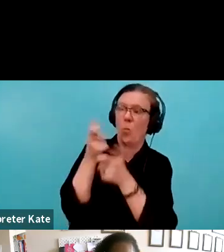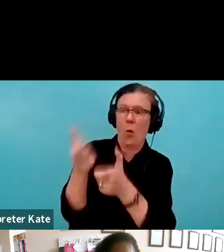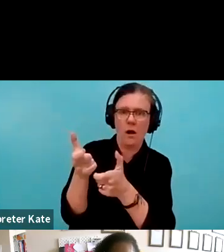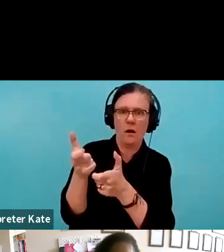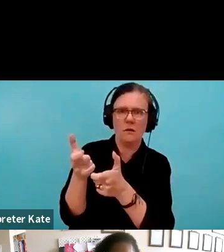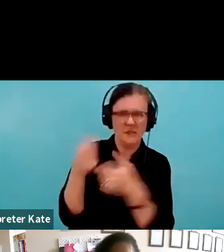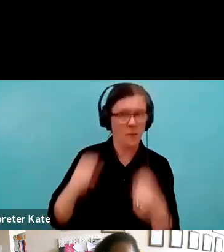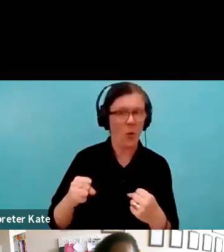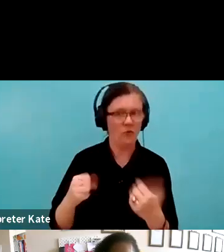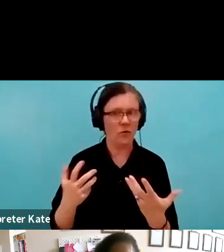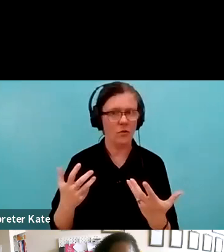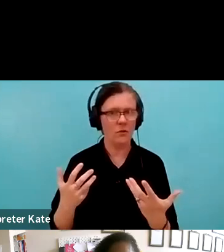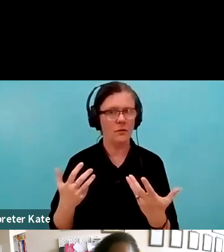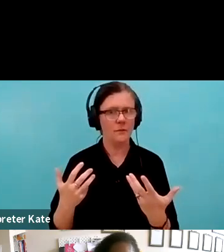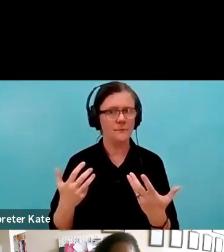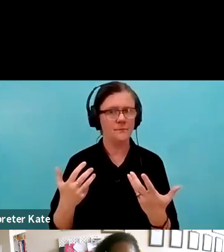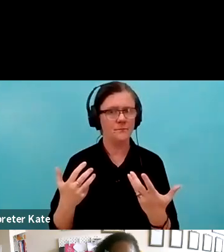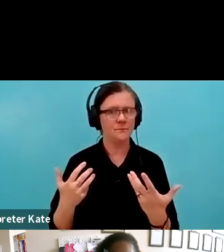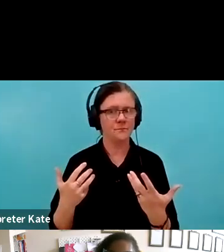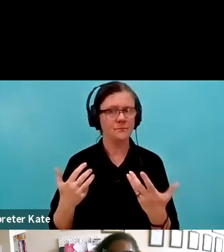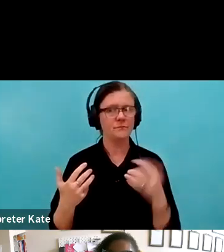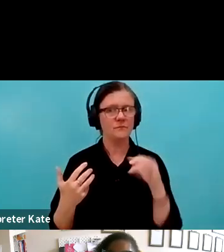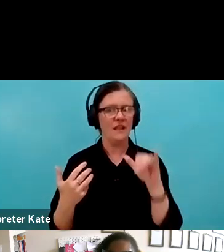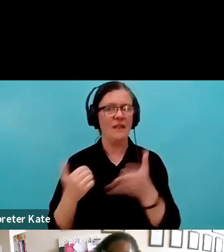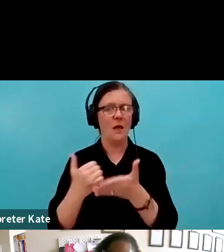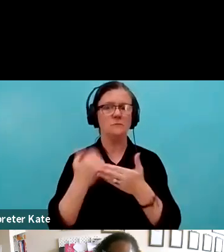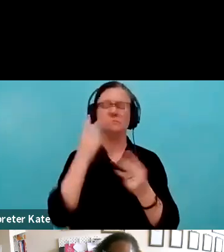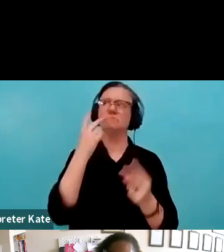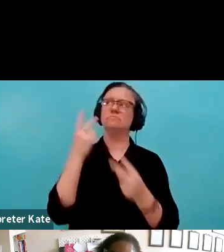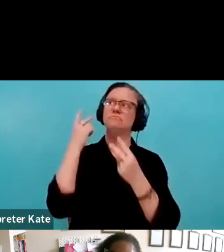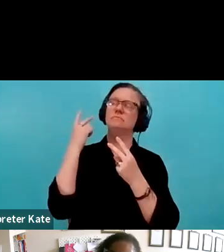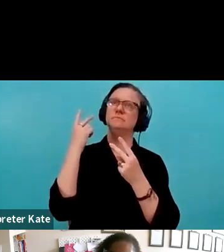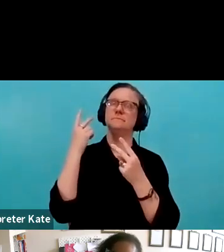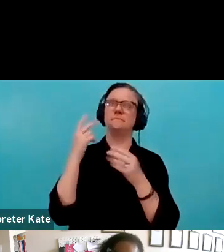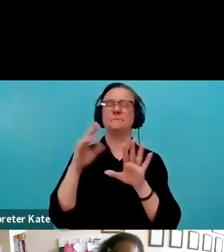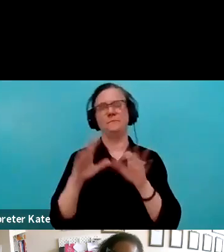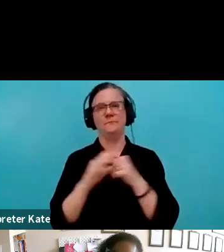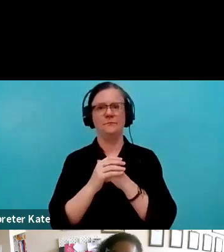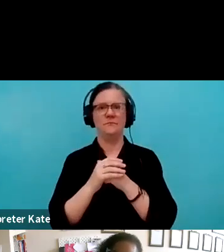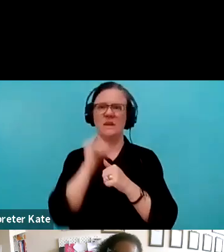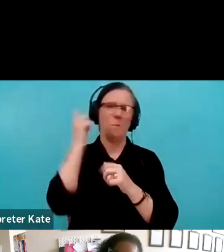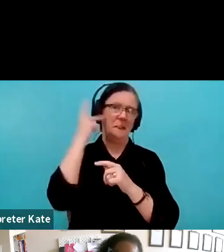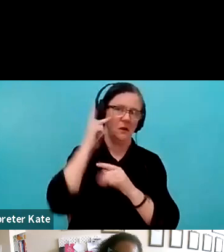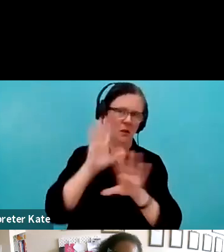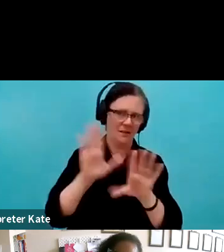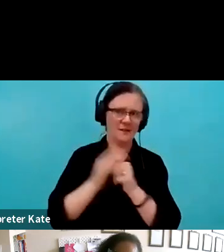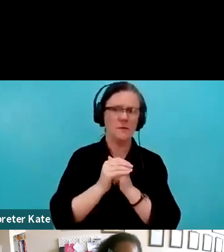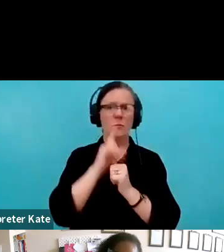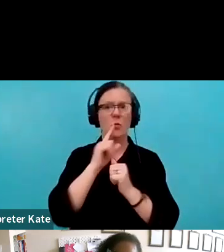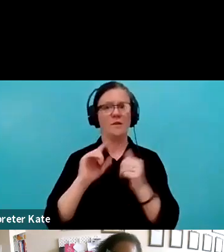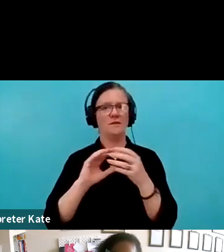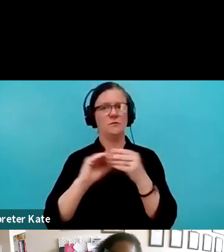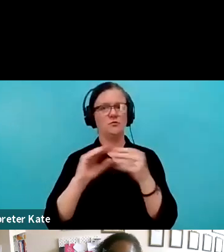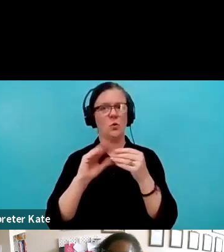And it reminds me of, you know, not to be political, but it reminds me of the stories